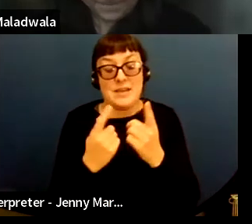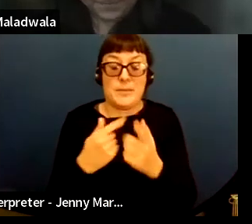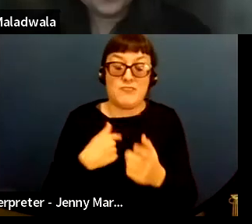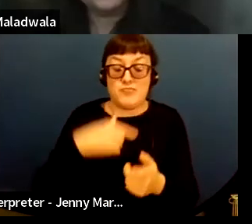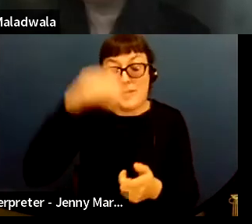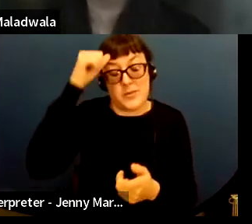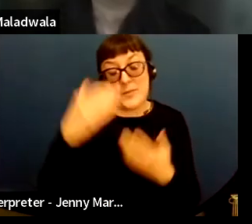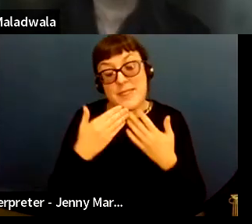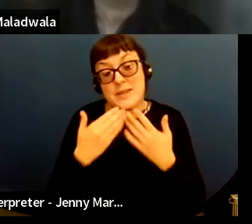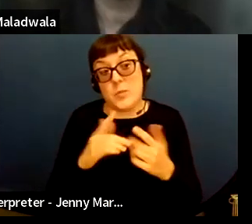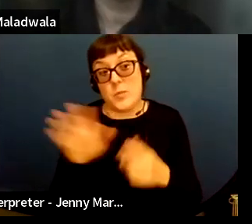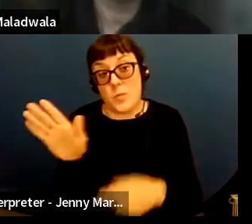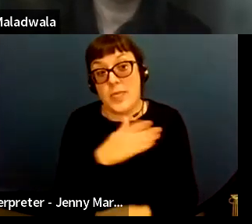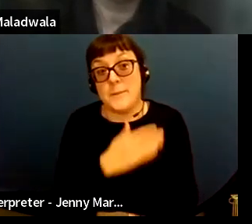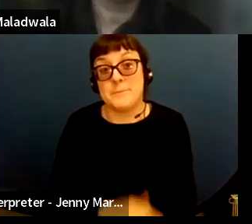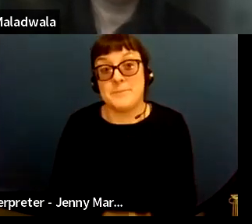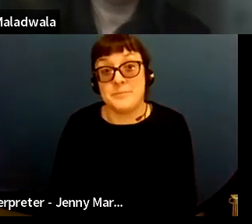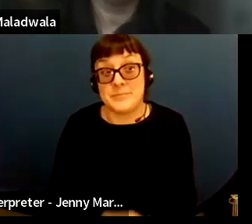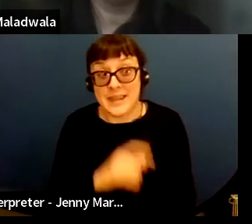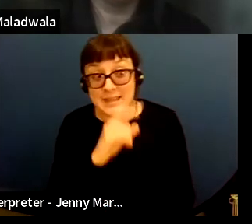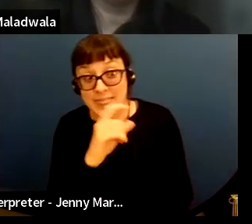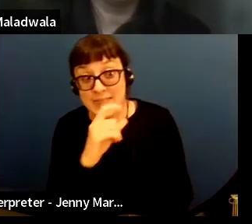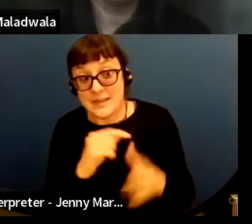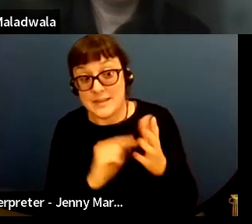And thank you all. Lovely. Kathy?